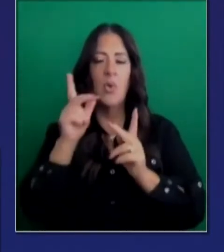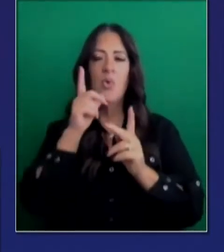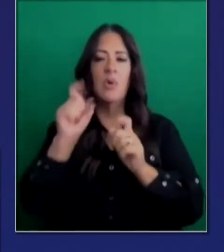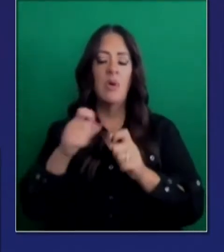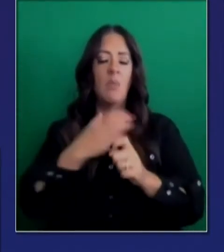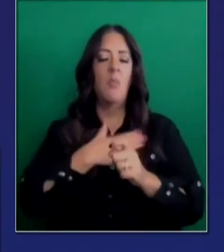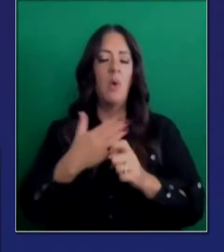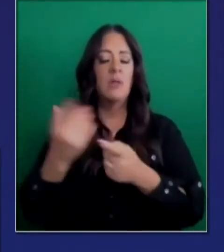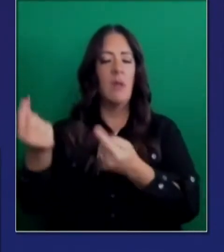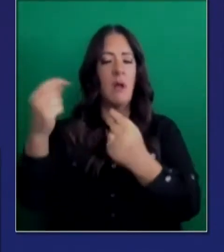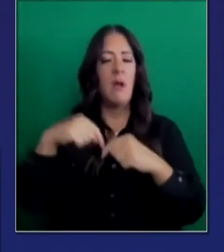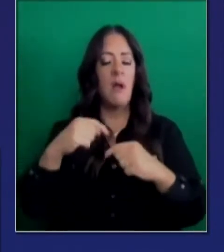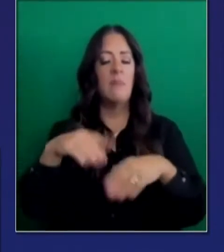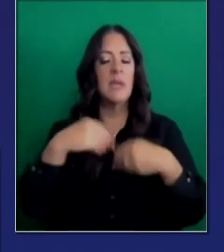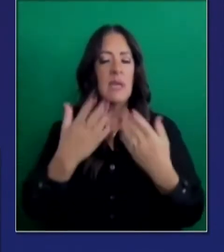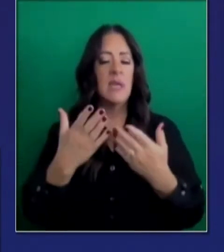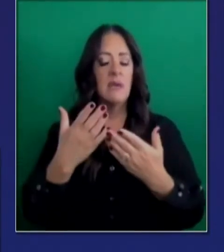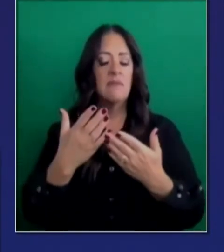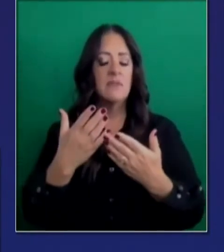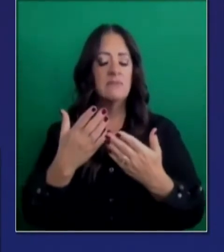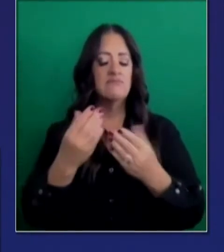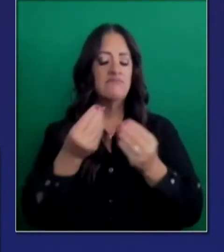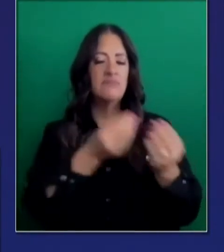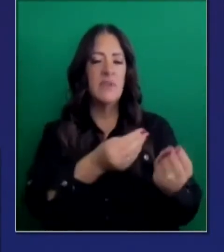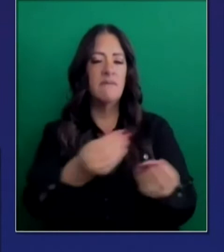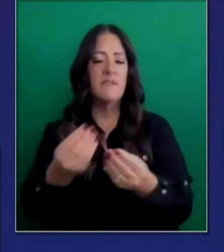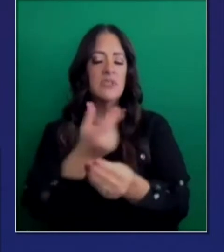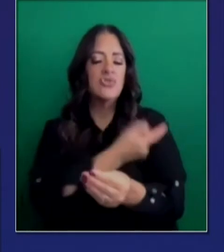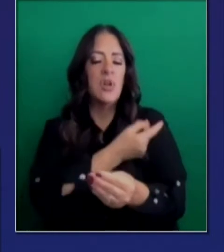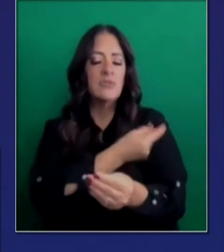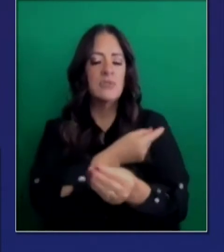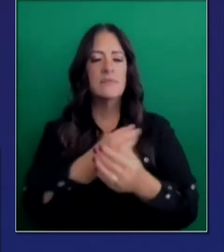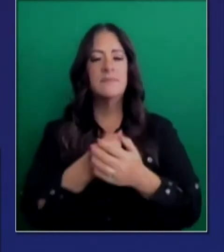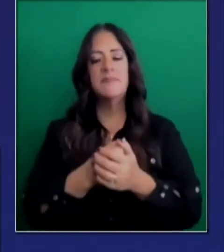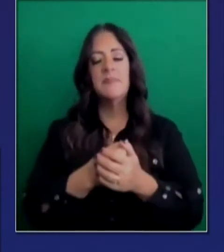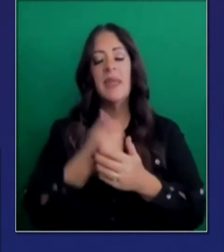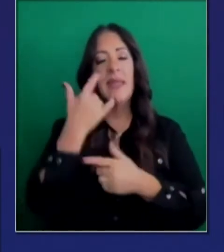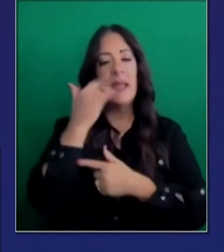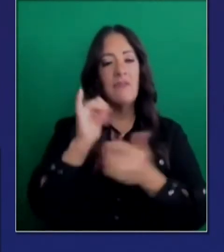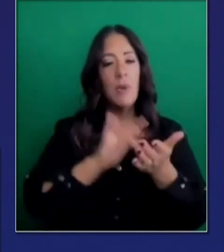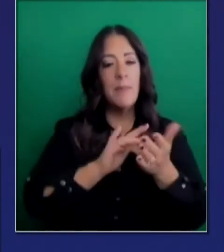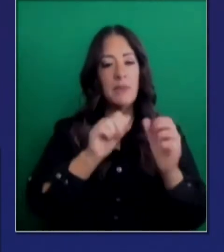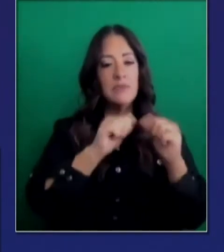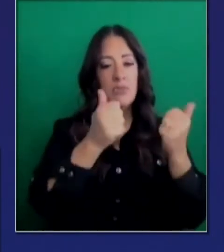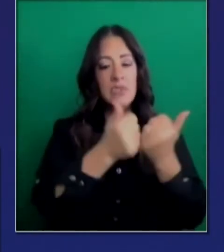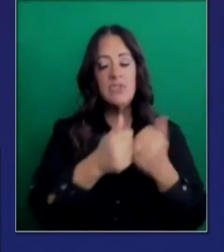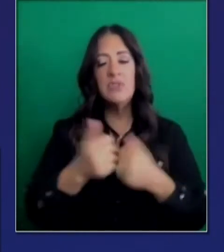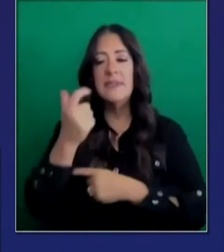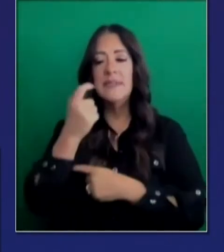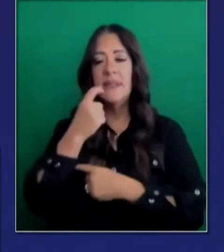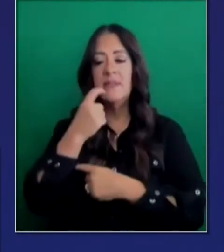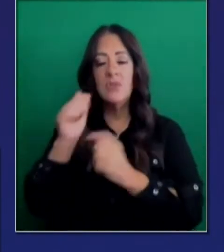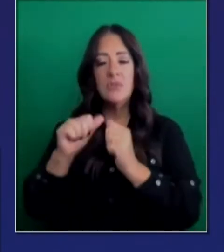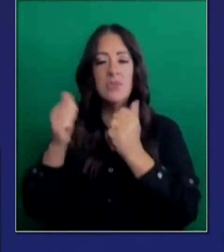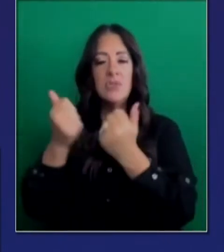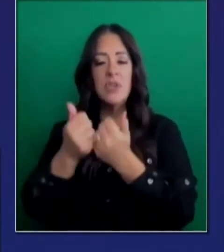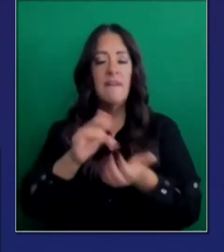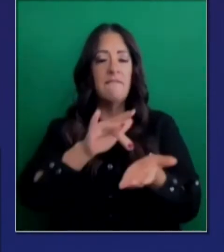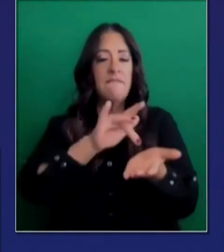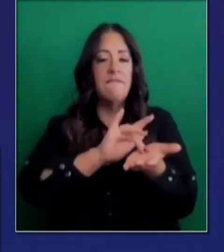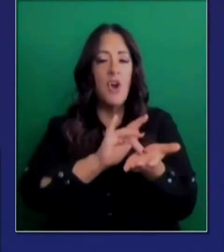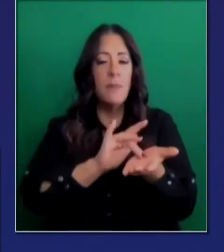front. Our various associations, California Medical Association, Dental Association, Pharmacy